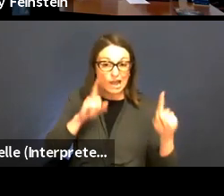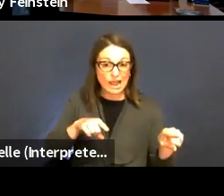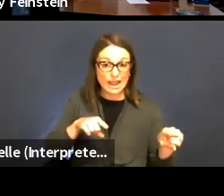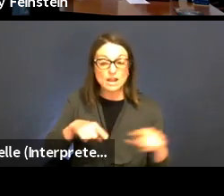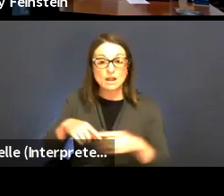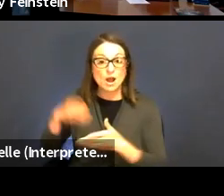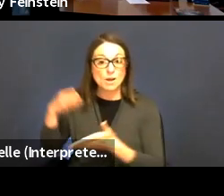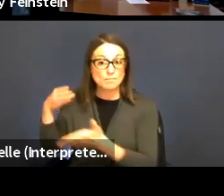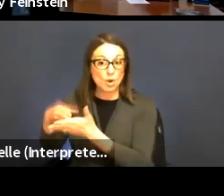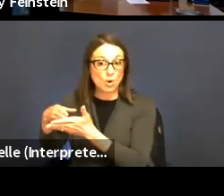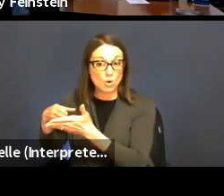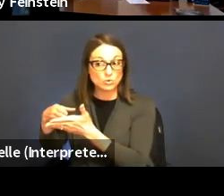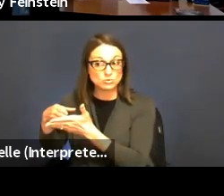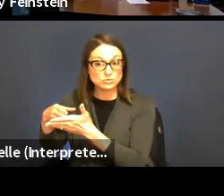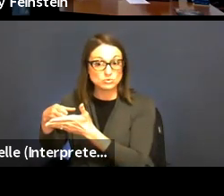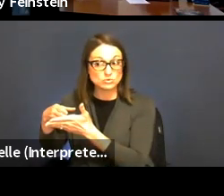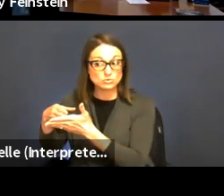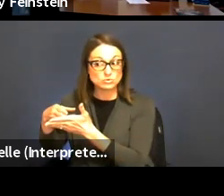Opposed?